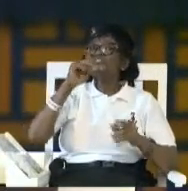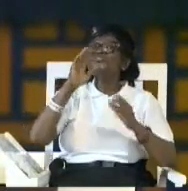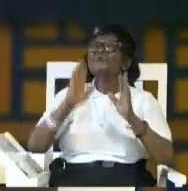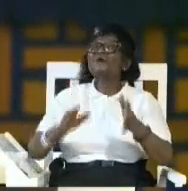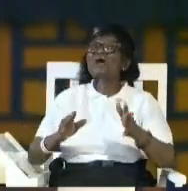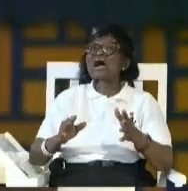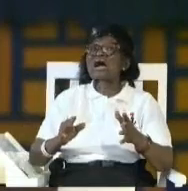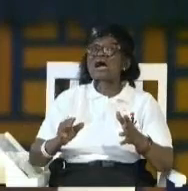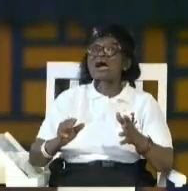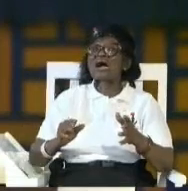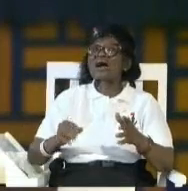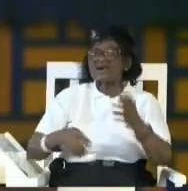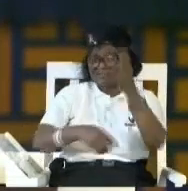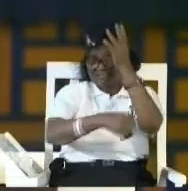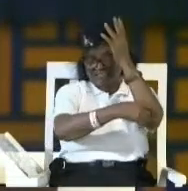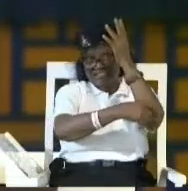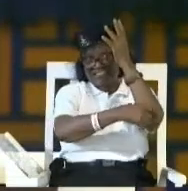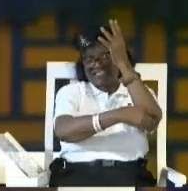rob you of going there.